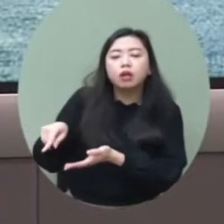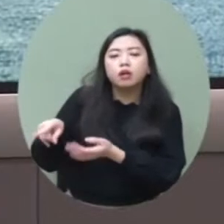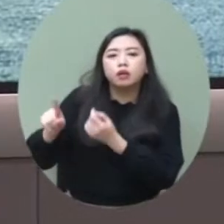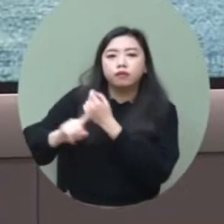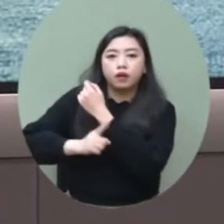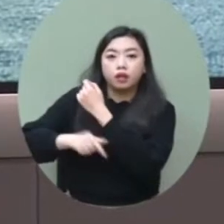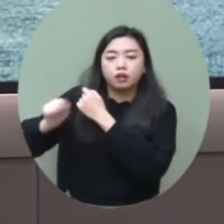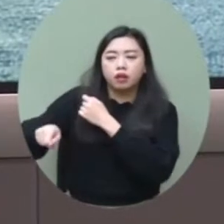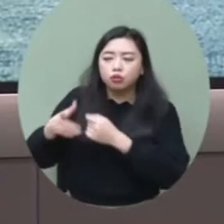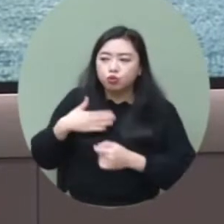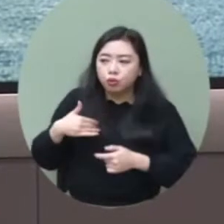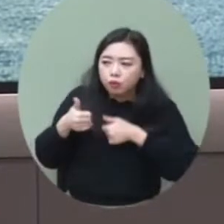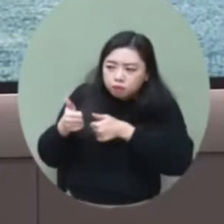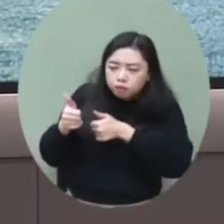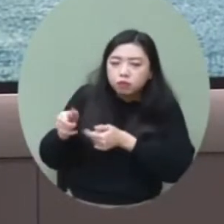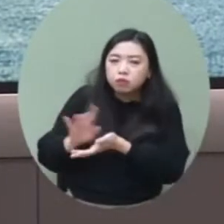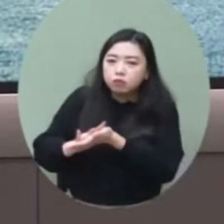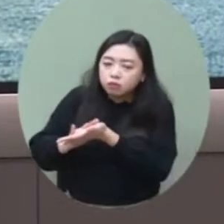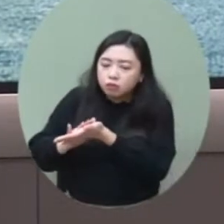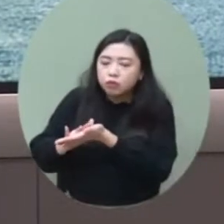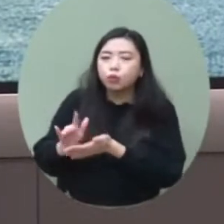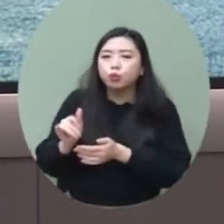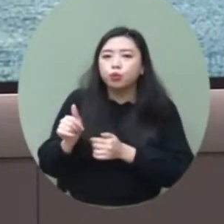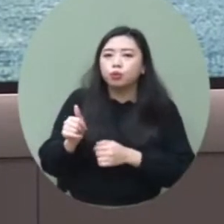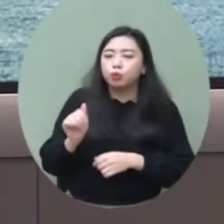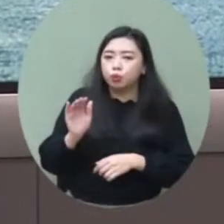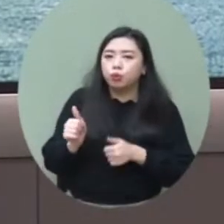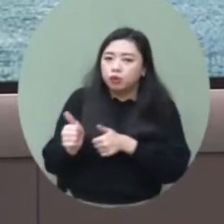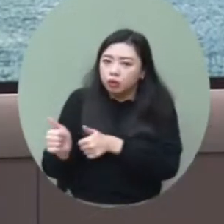death. However, we